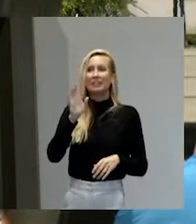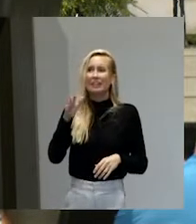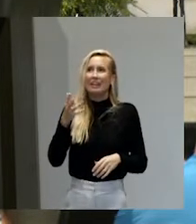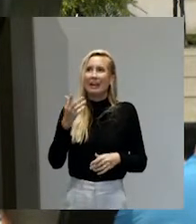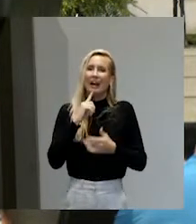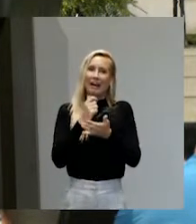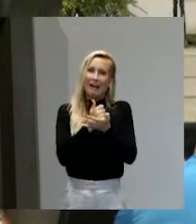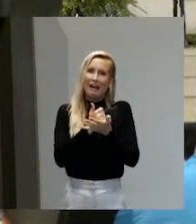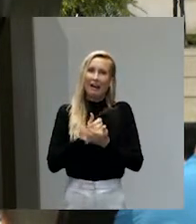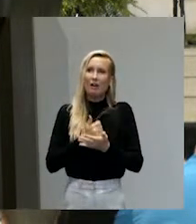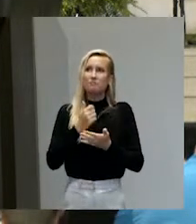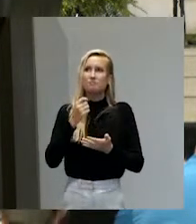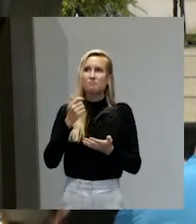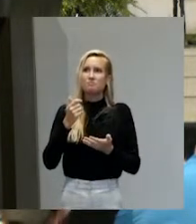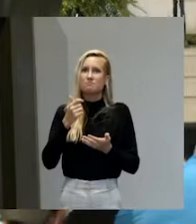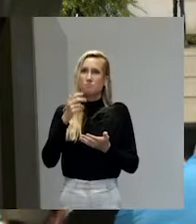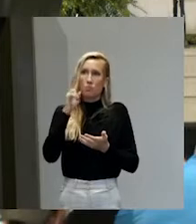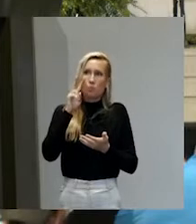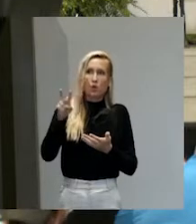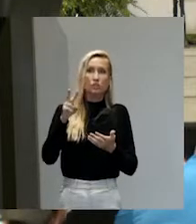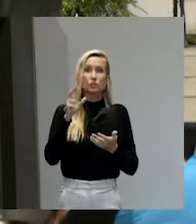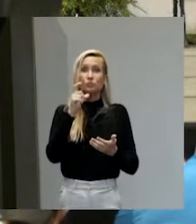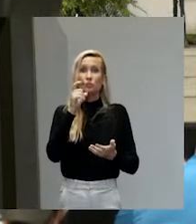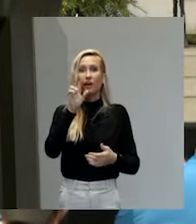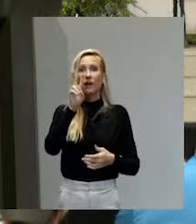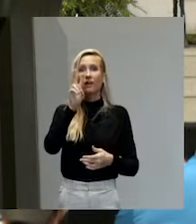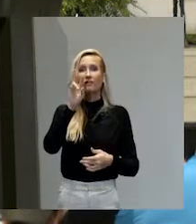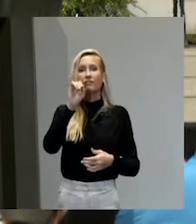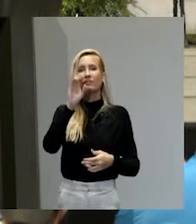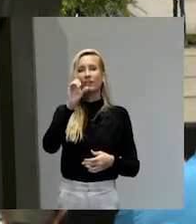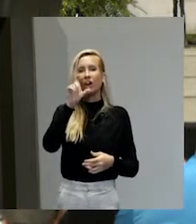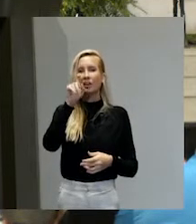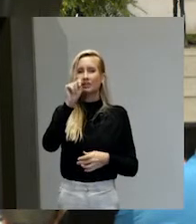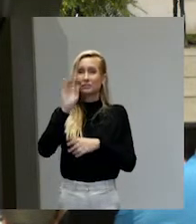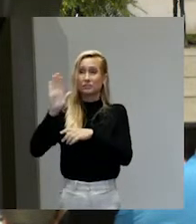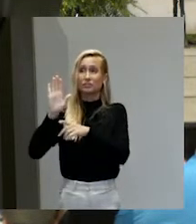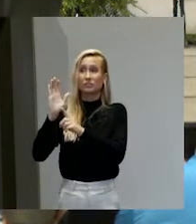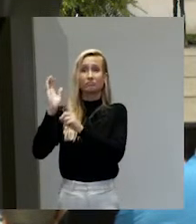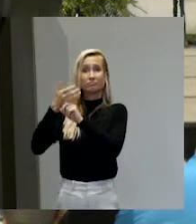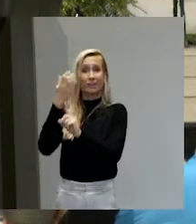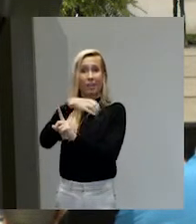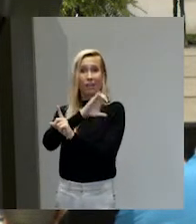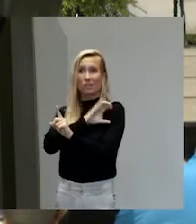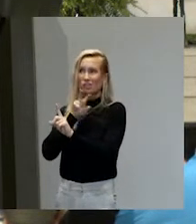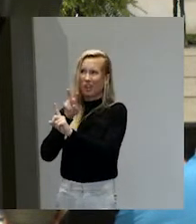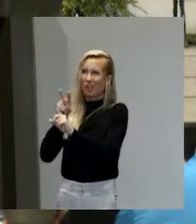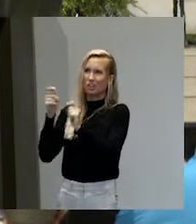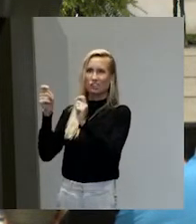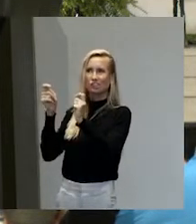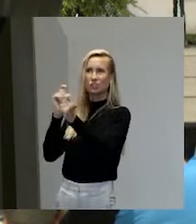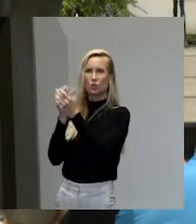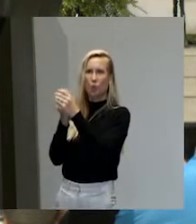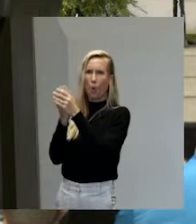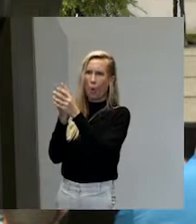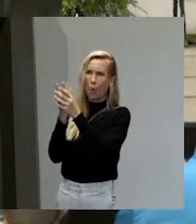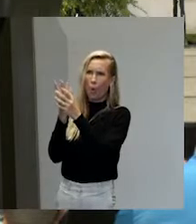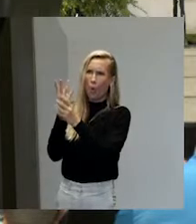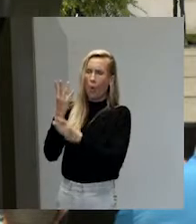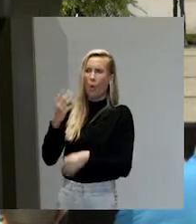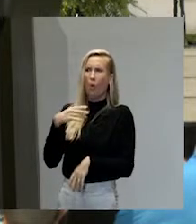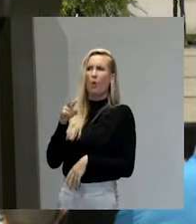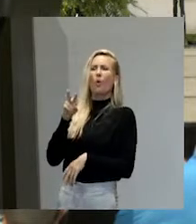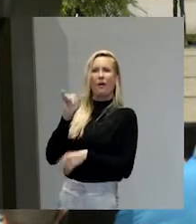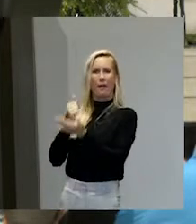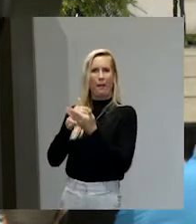helping Violet's character grow, and I had that. My character had that through my dad, played by Joe Montana, who helped me, and also